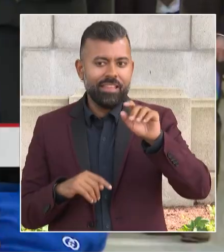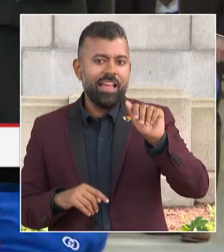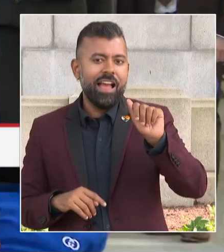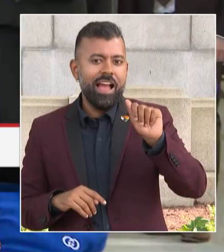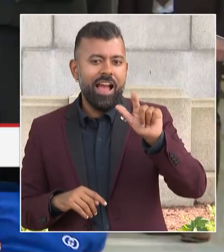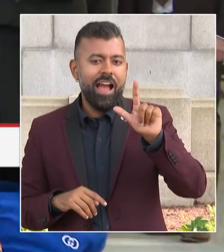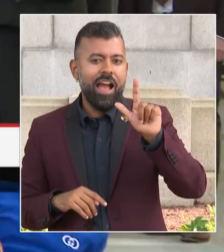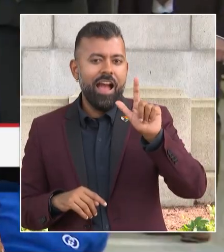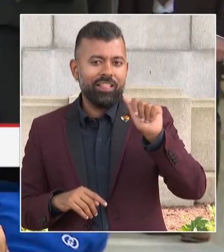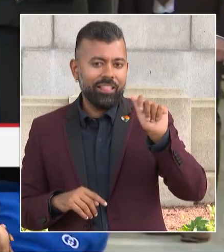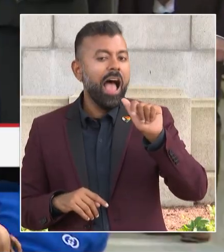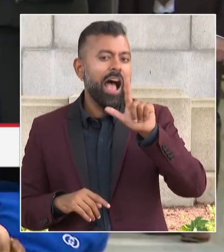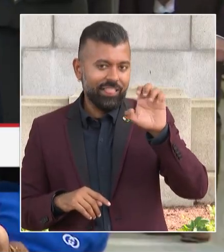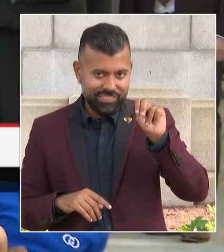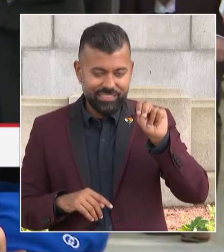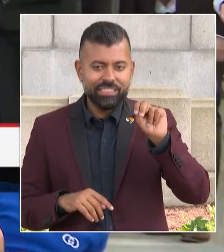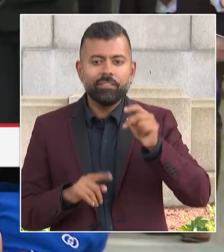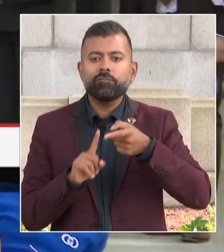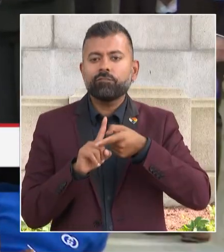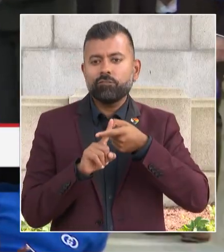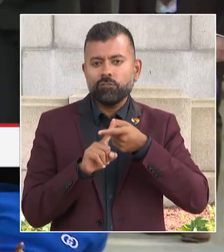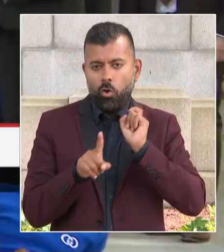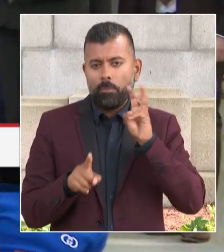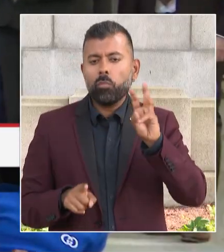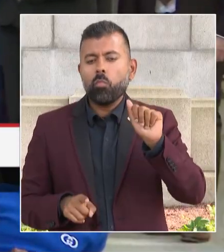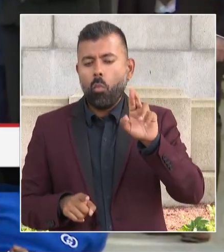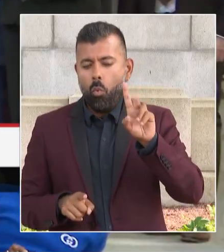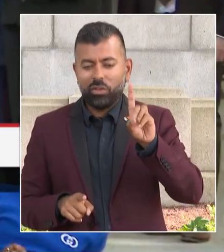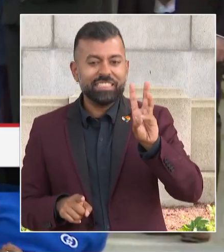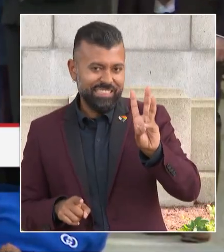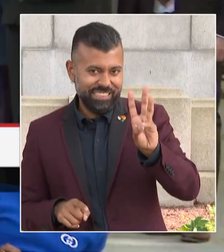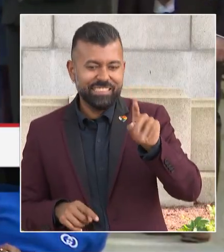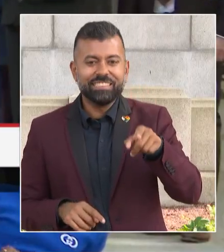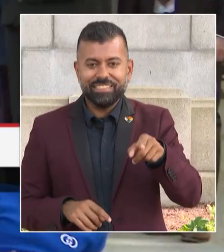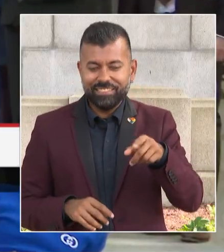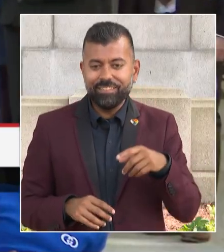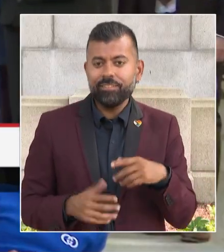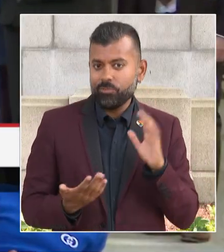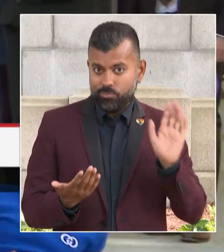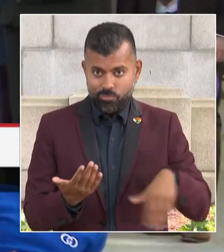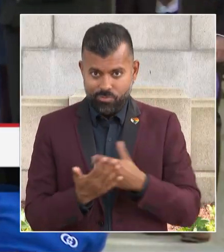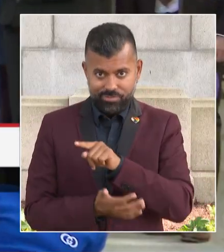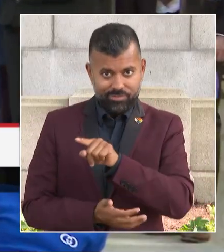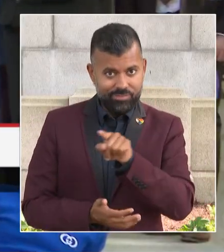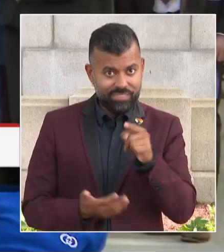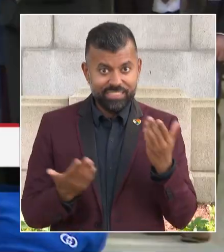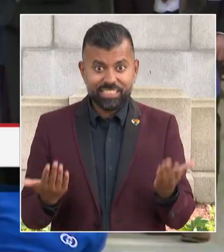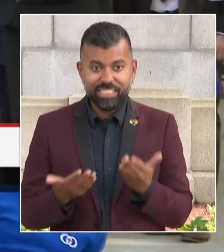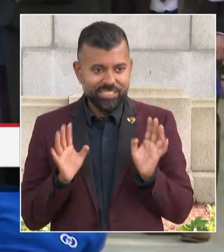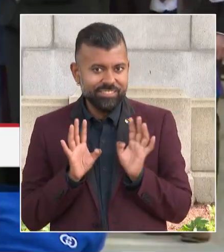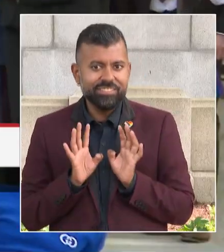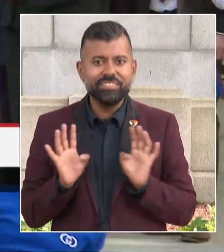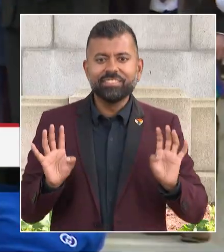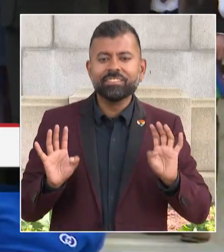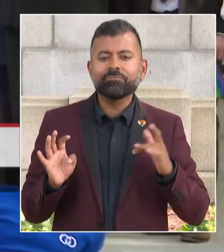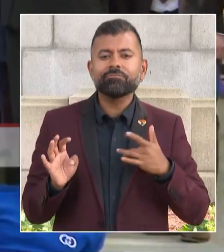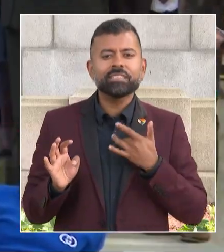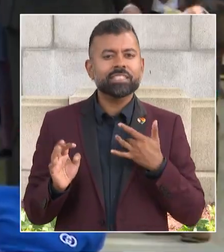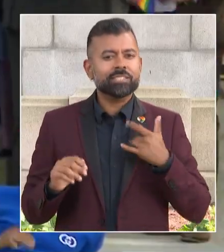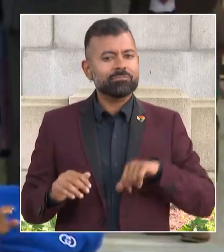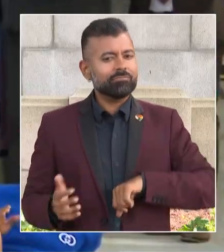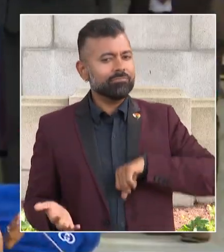united in our celebration for World Pride, and we're looking forward to showing the world that here, love is love. Thank